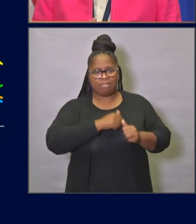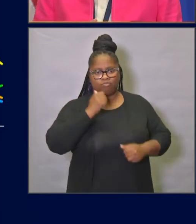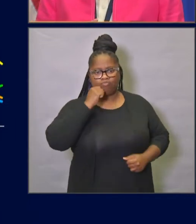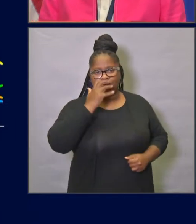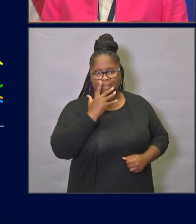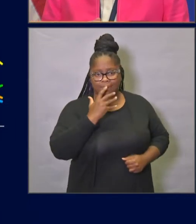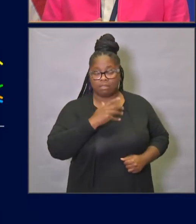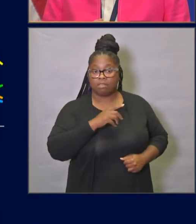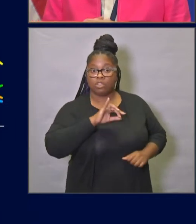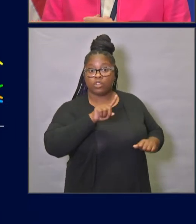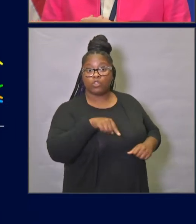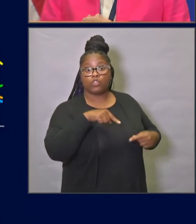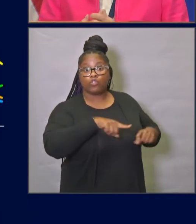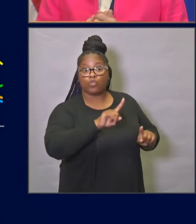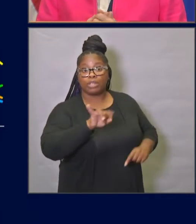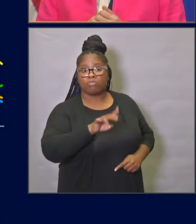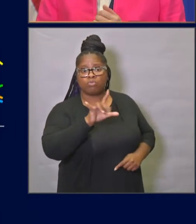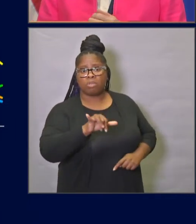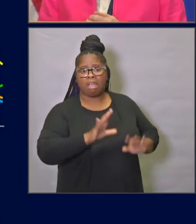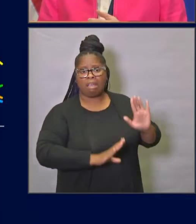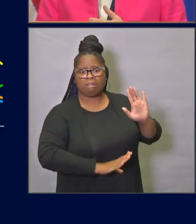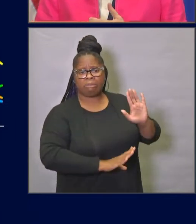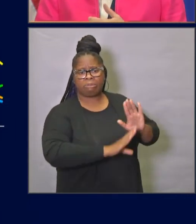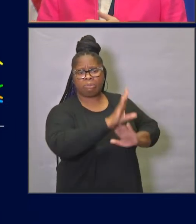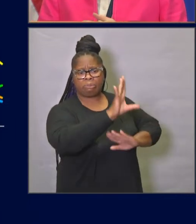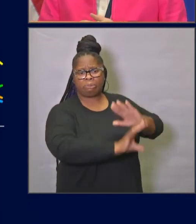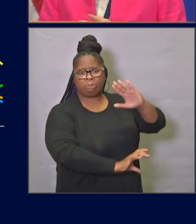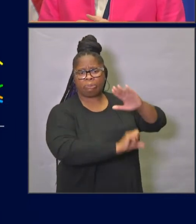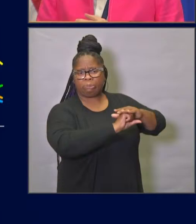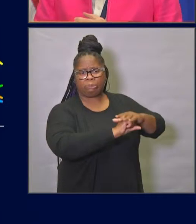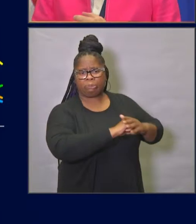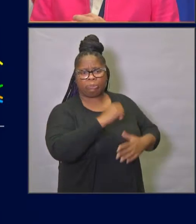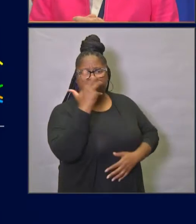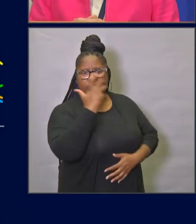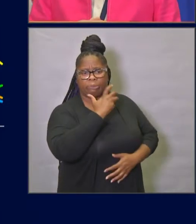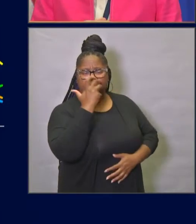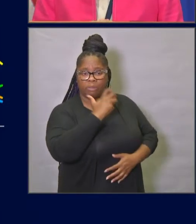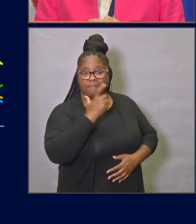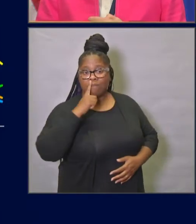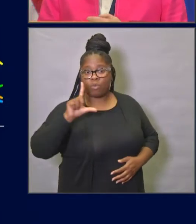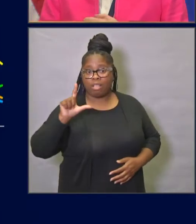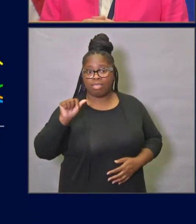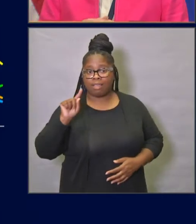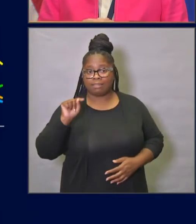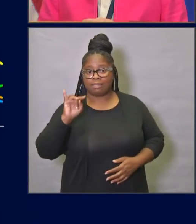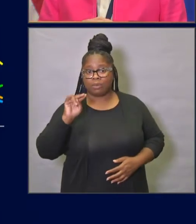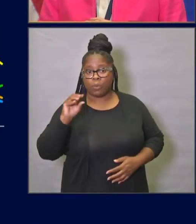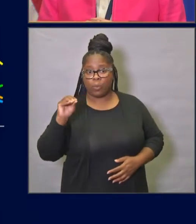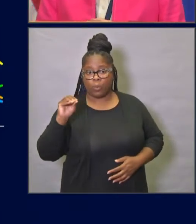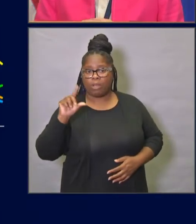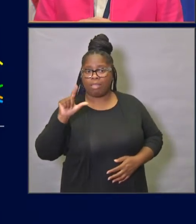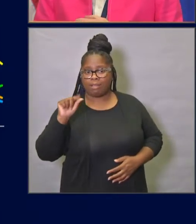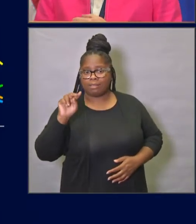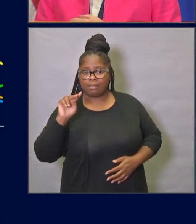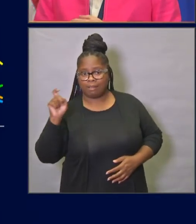peak, the mortality rate amongst Latino, Latina, Latinx residents was 6 deaths per 100,000 people, and